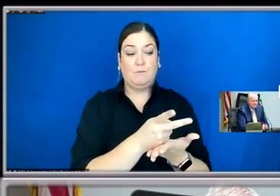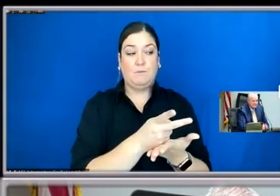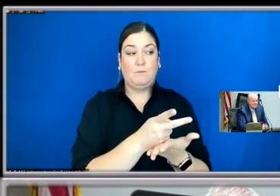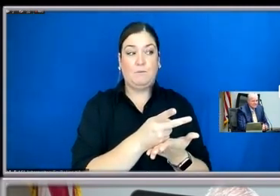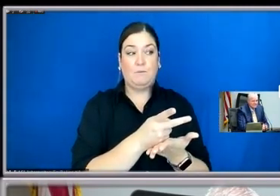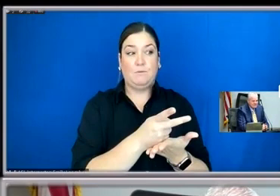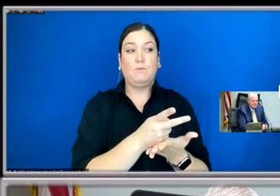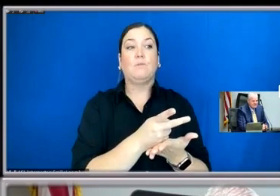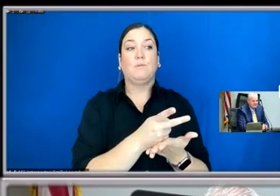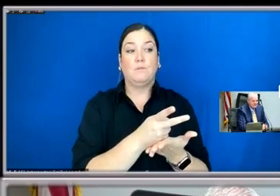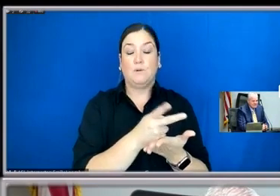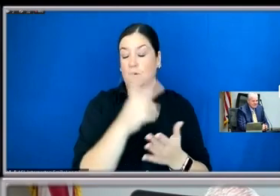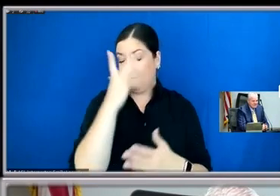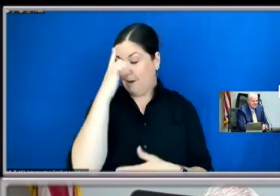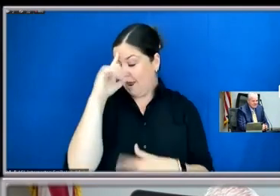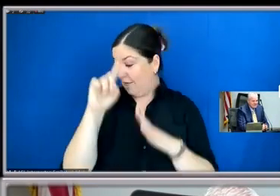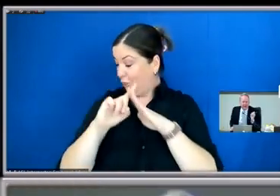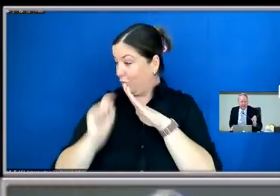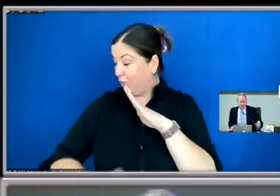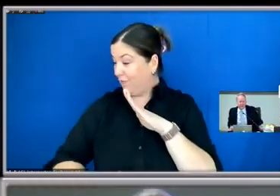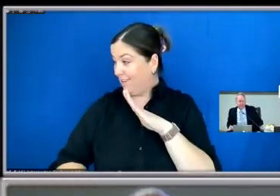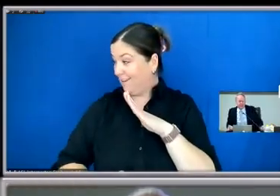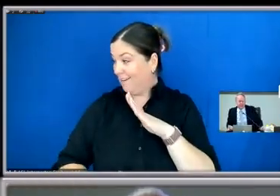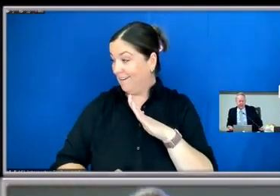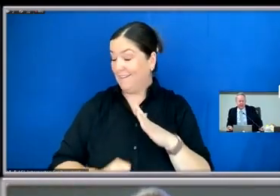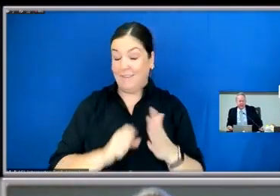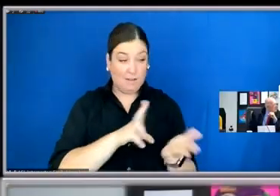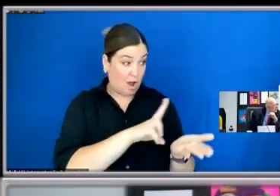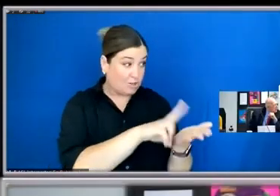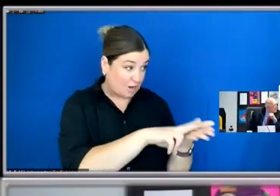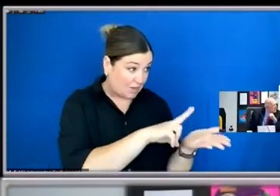My mind just went blank. Contract.